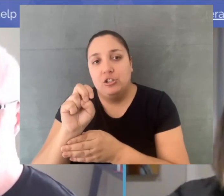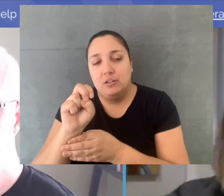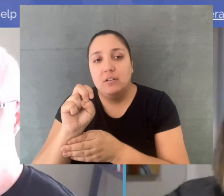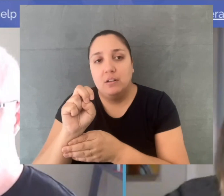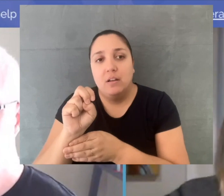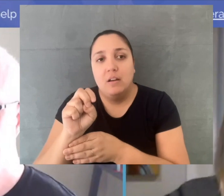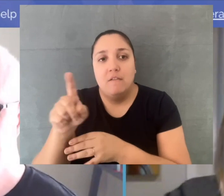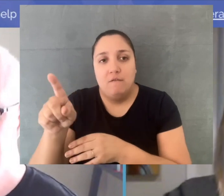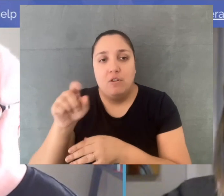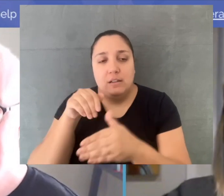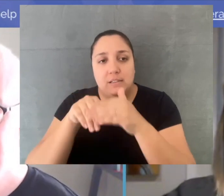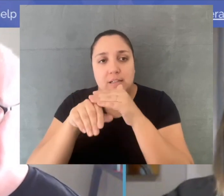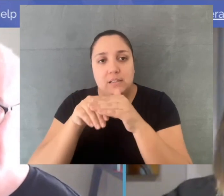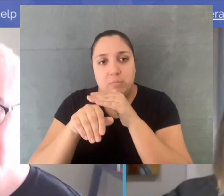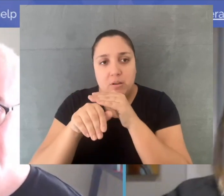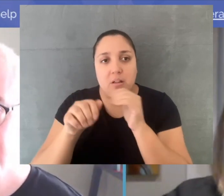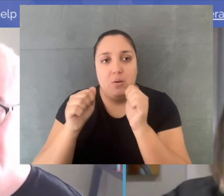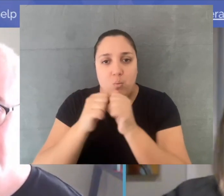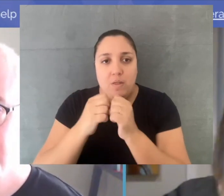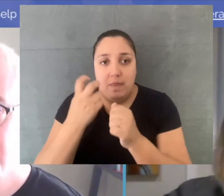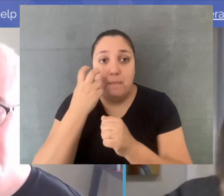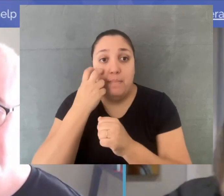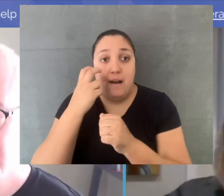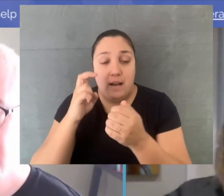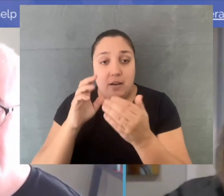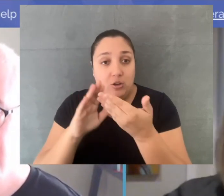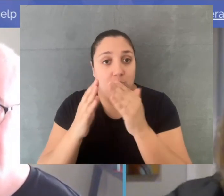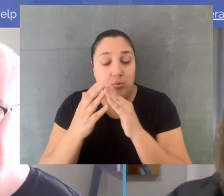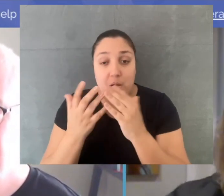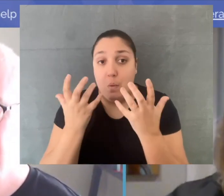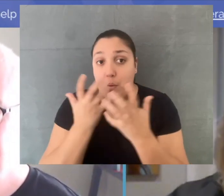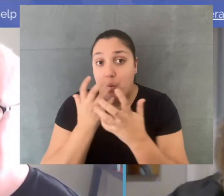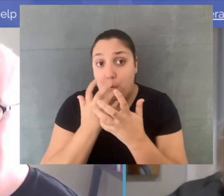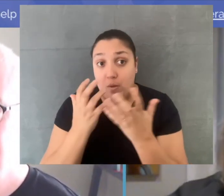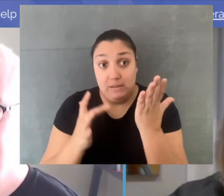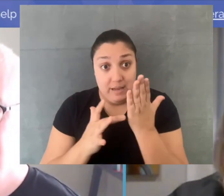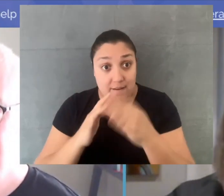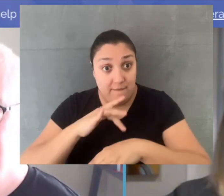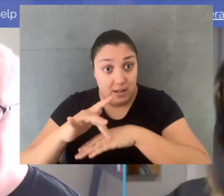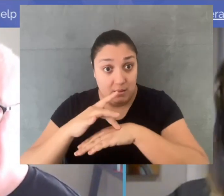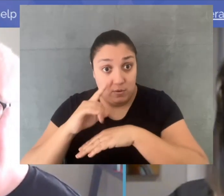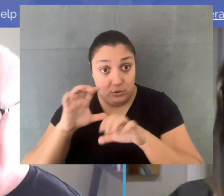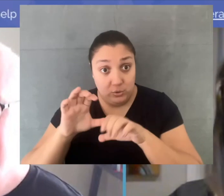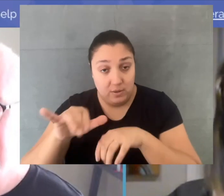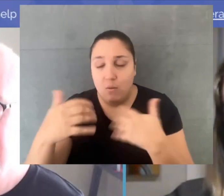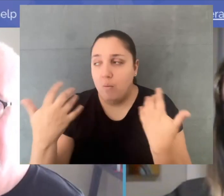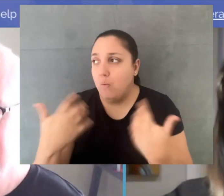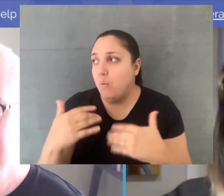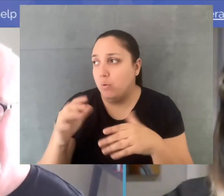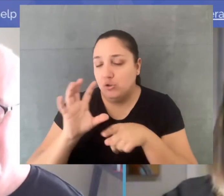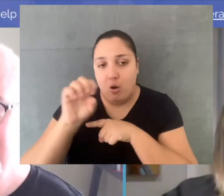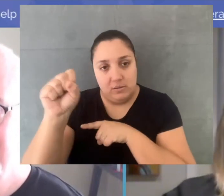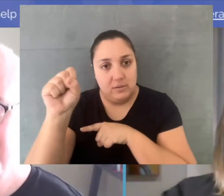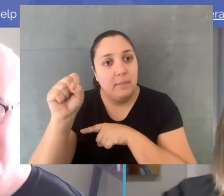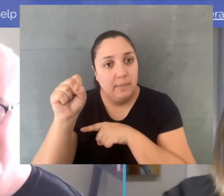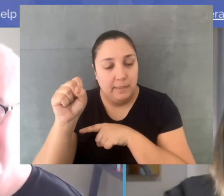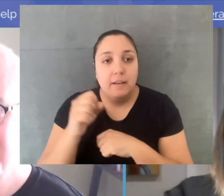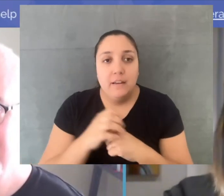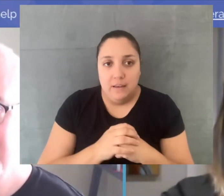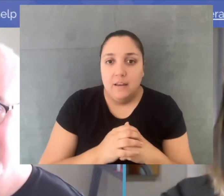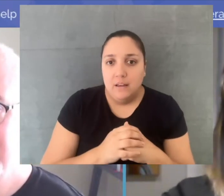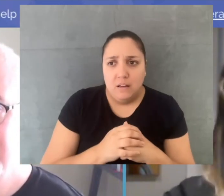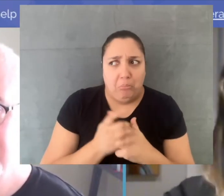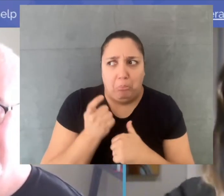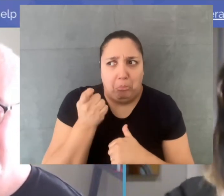for the blind community navigate websites, and it's incredible. Like the technology that exists to do that is awesome, and it really does